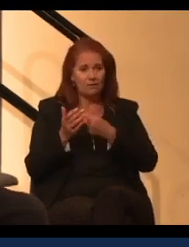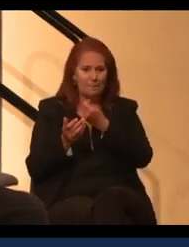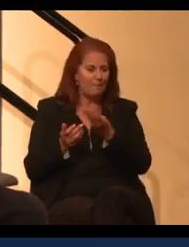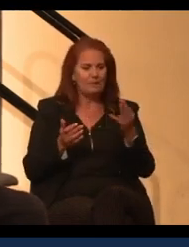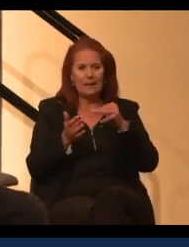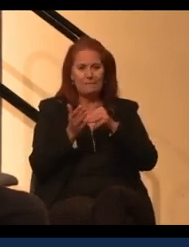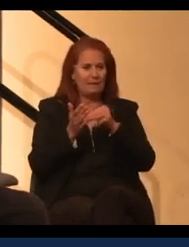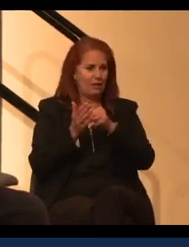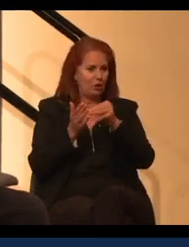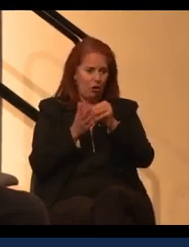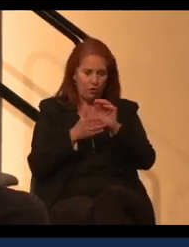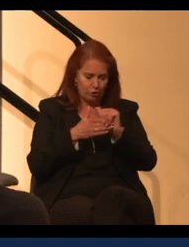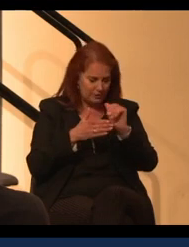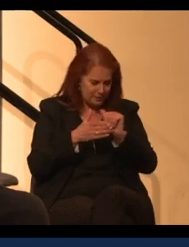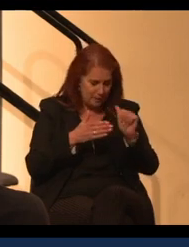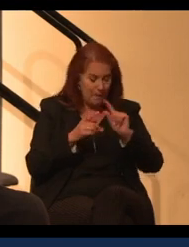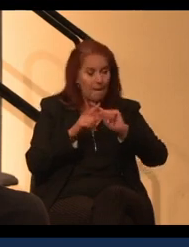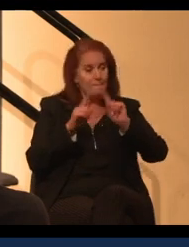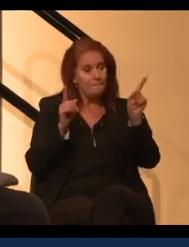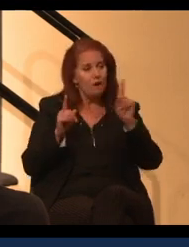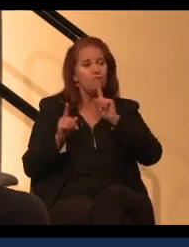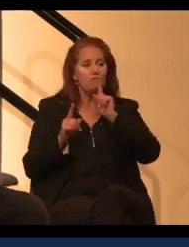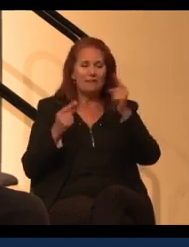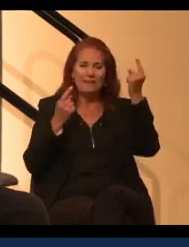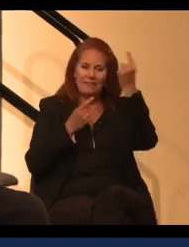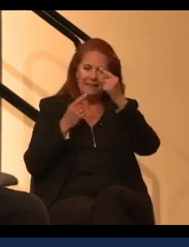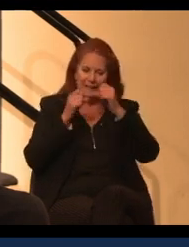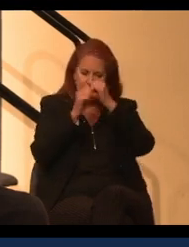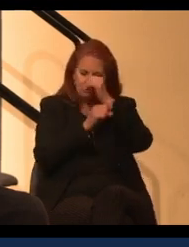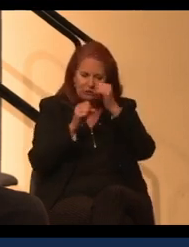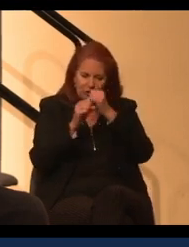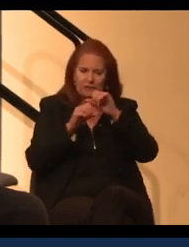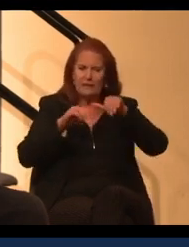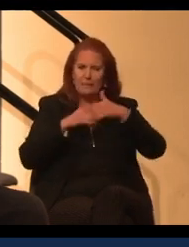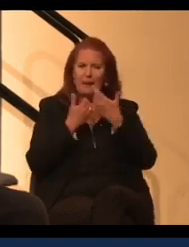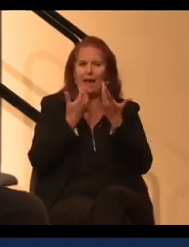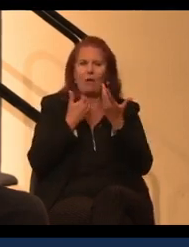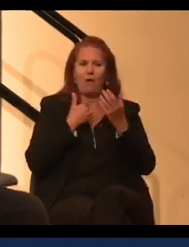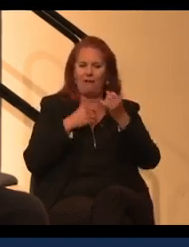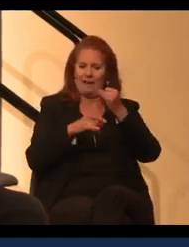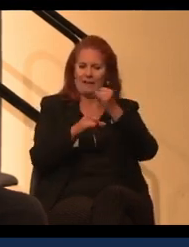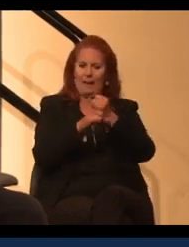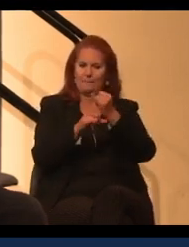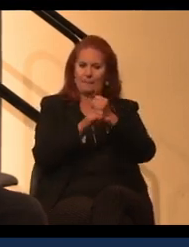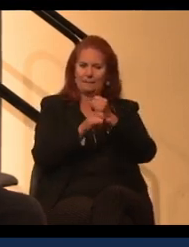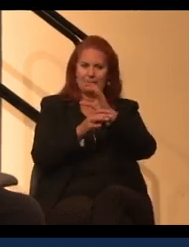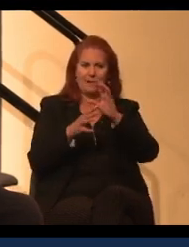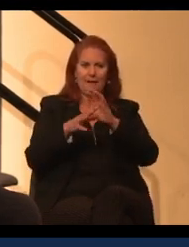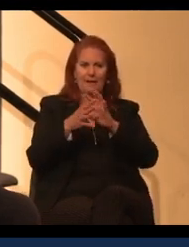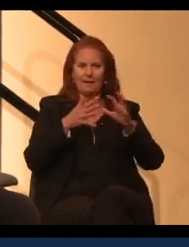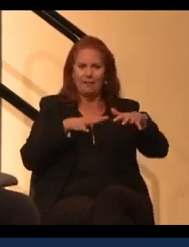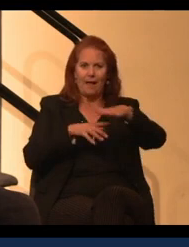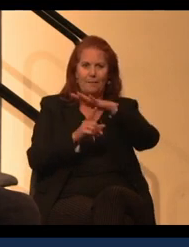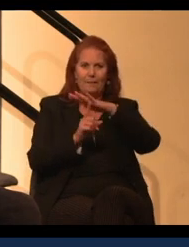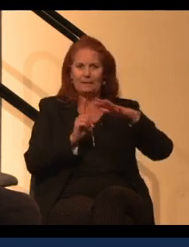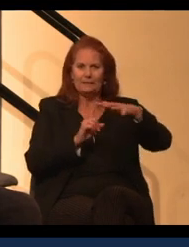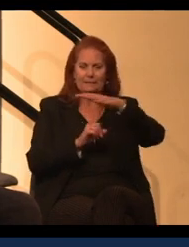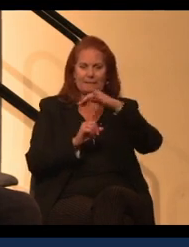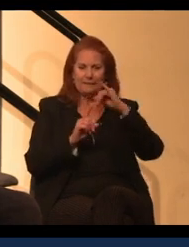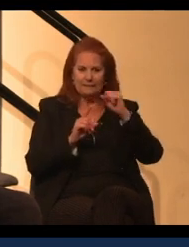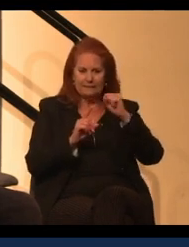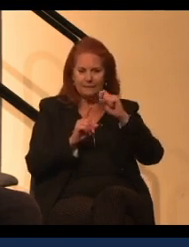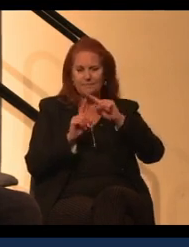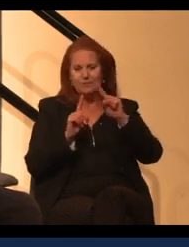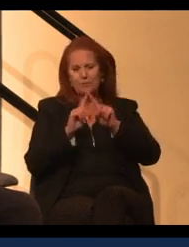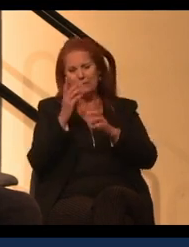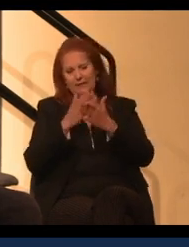multi-million dollars. But really thinking strategically about our campus climates. And there's multiple dimensions of this, and